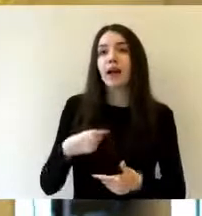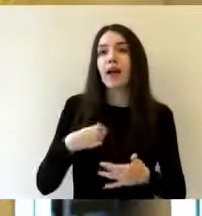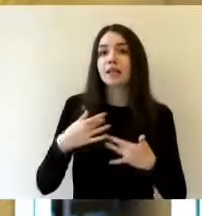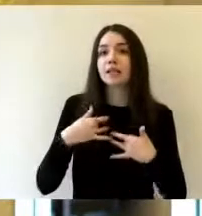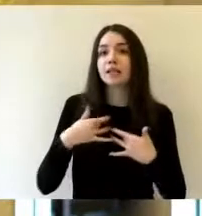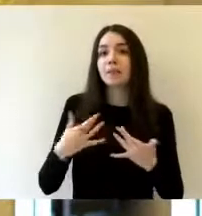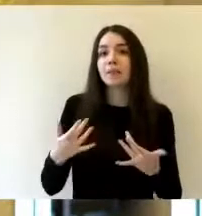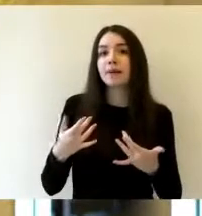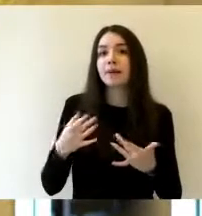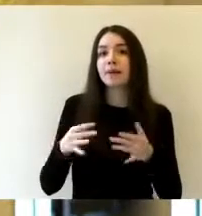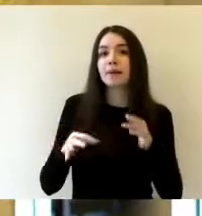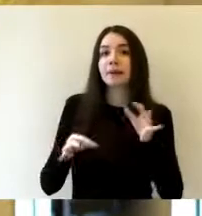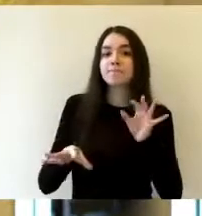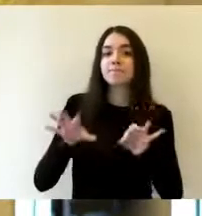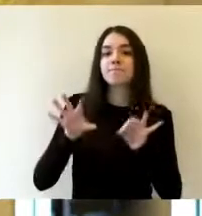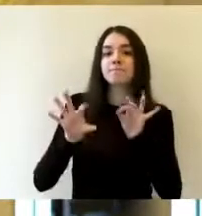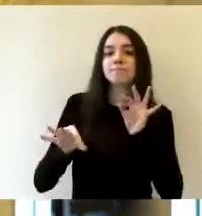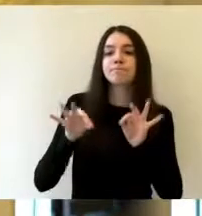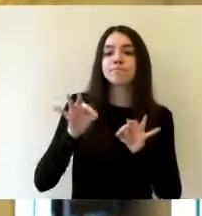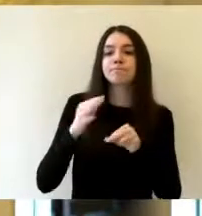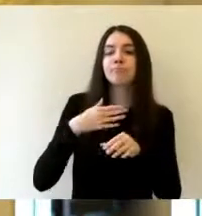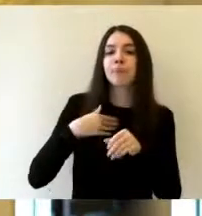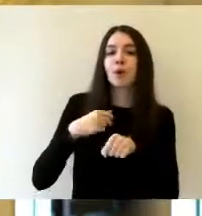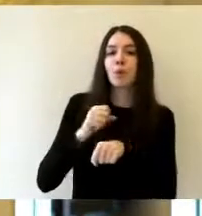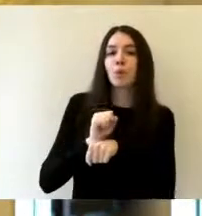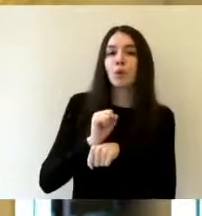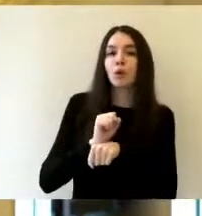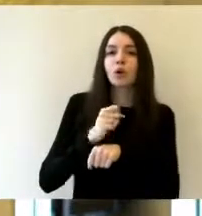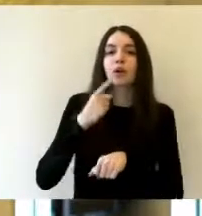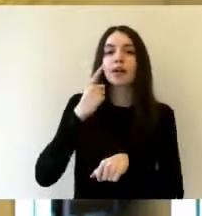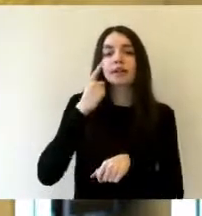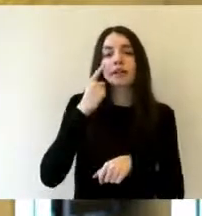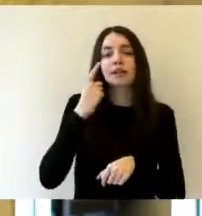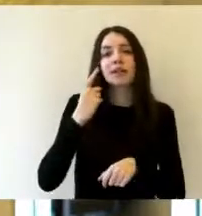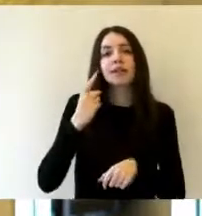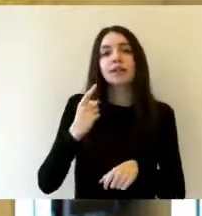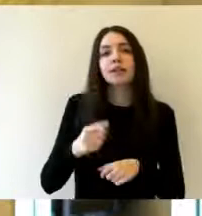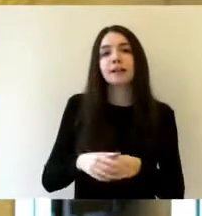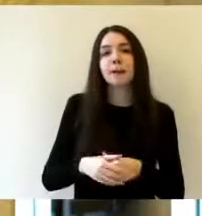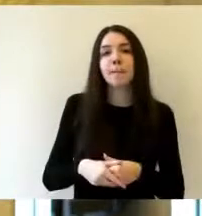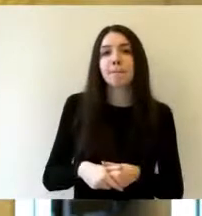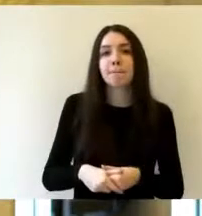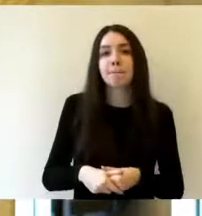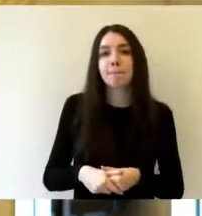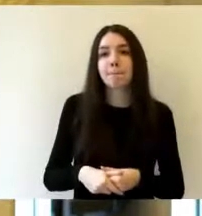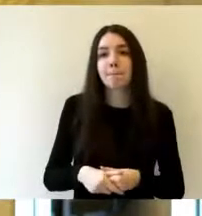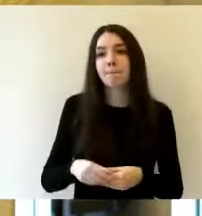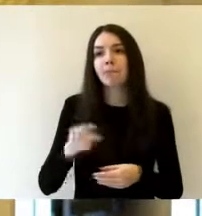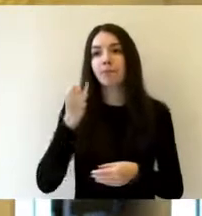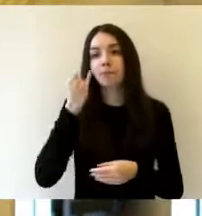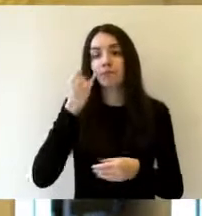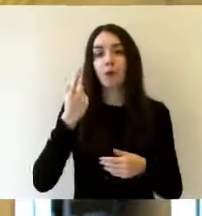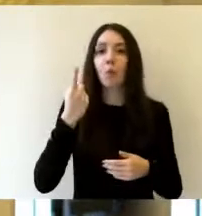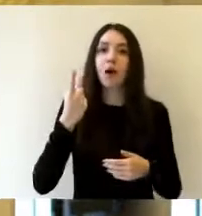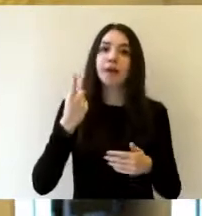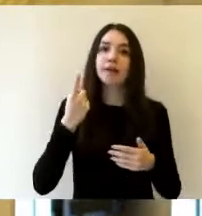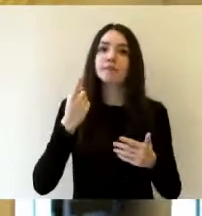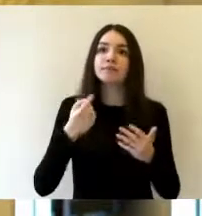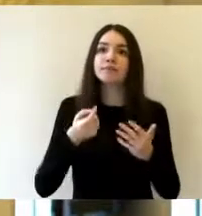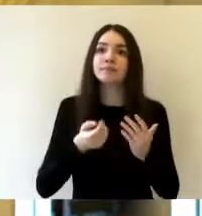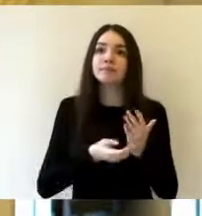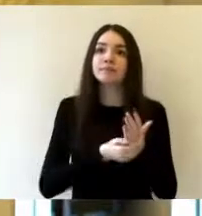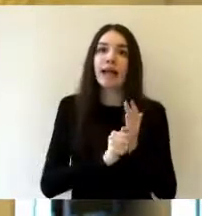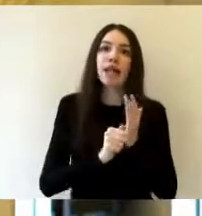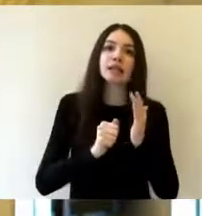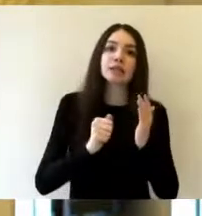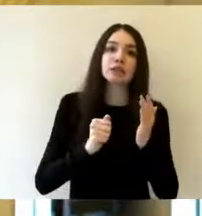the work that I do because I think that I've always, if I had one, I don't know if I'd call it a talent for business or career